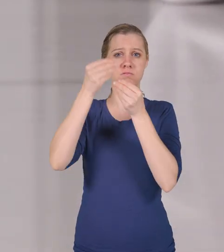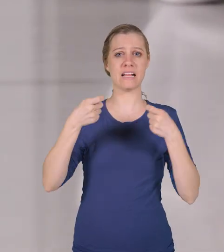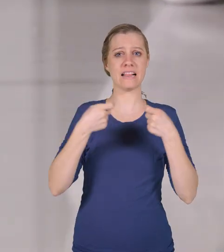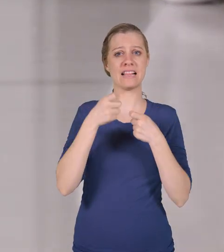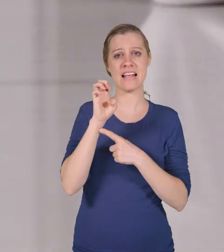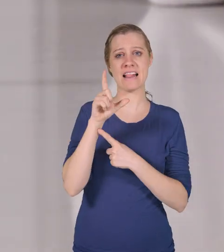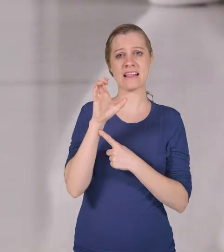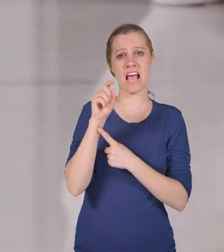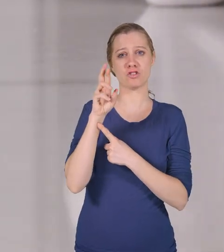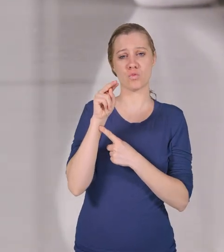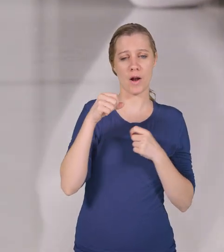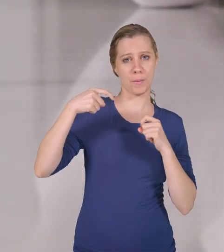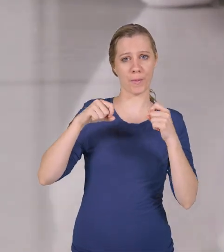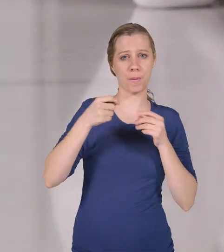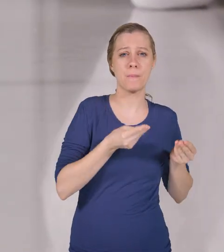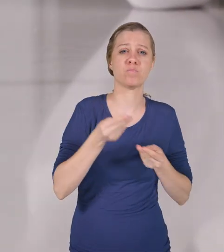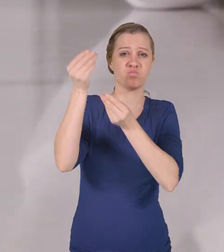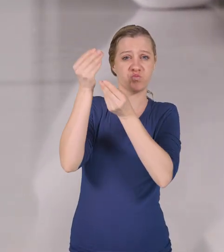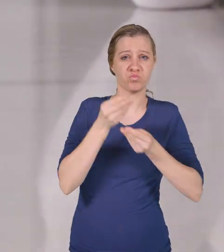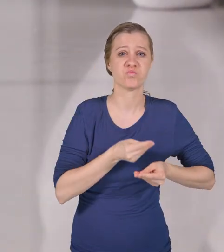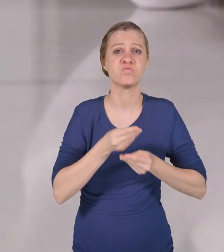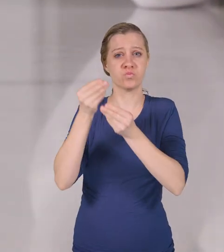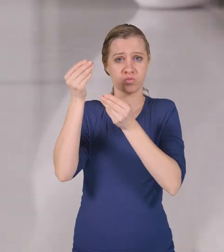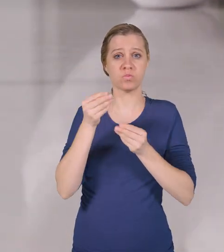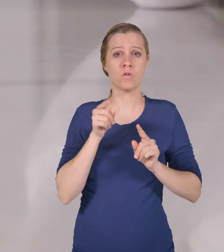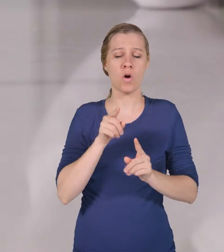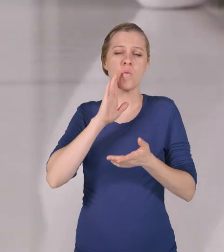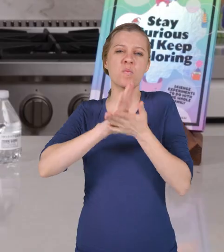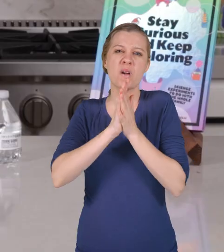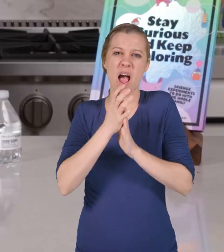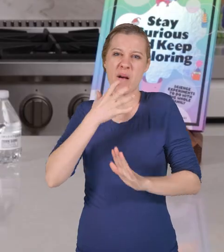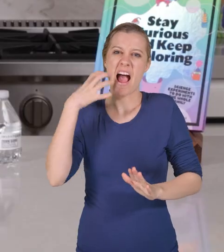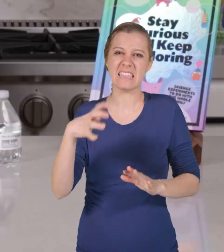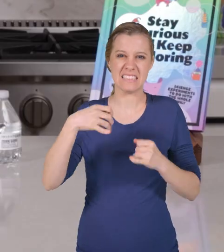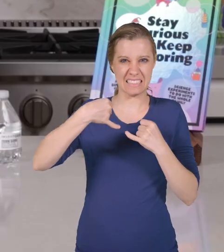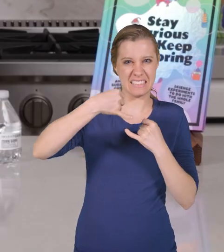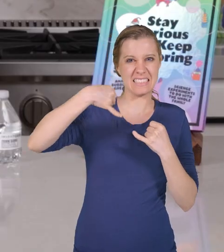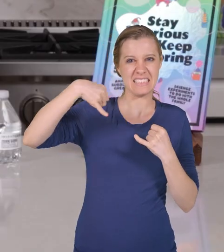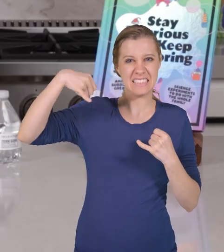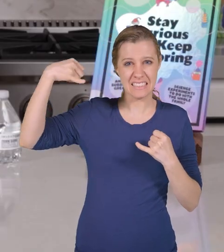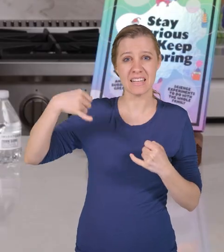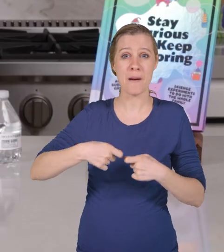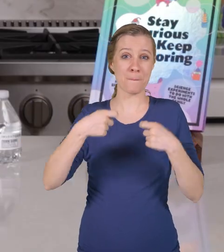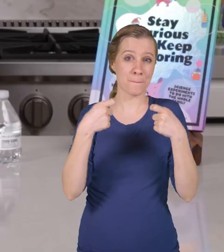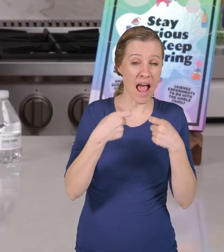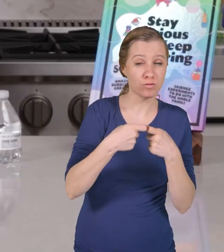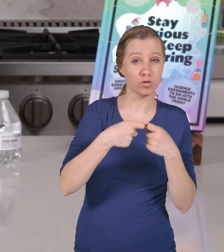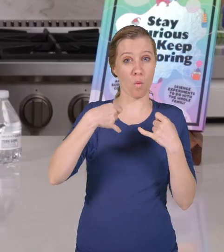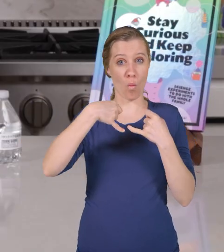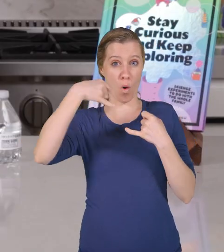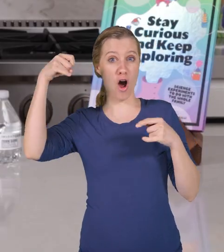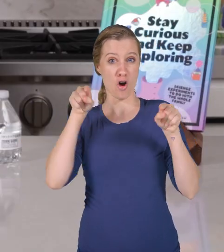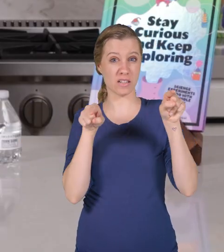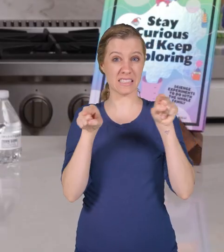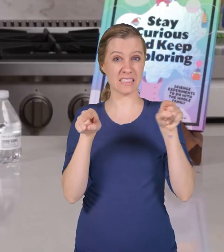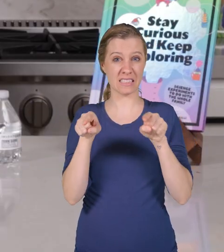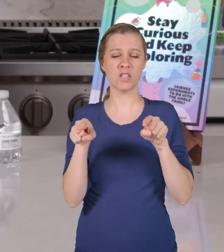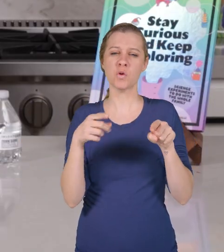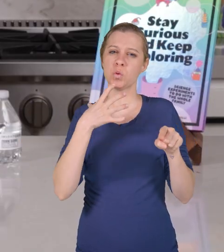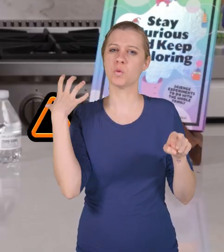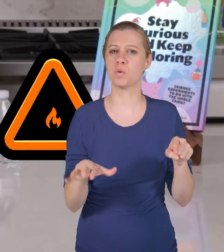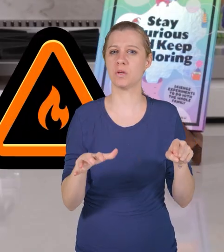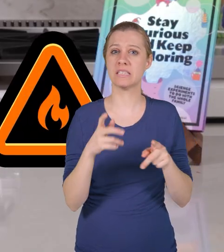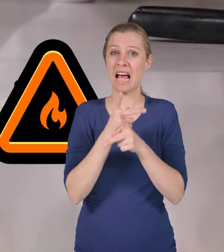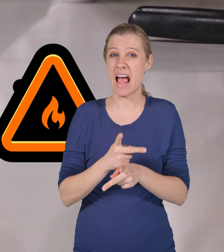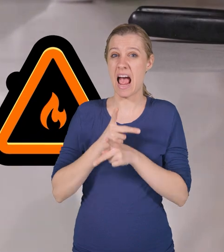battery continues to move electrons through your copper wire, it will get hot, both the battery and the wire itself. So